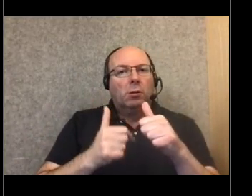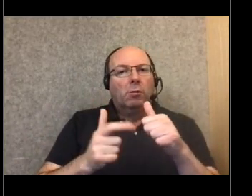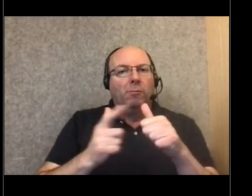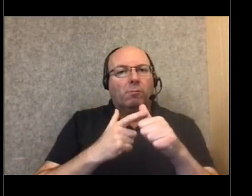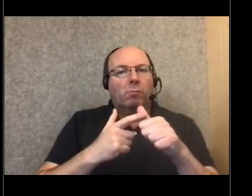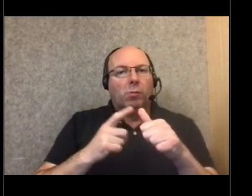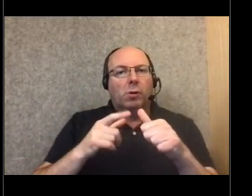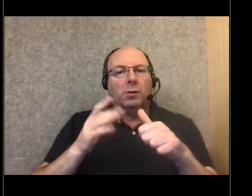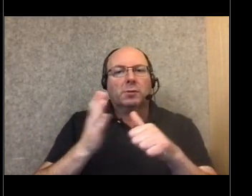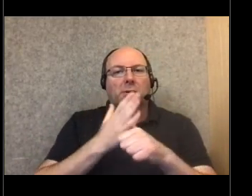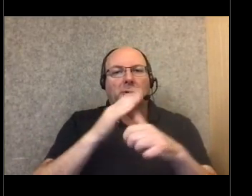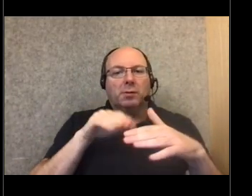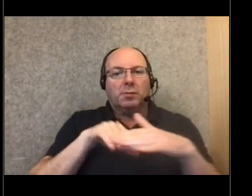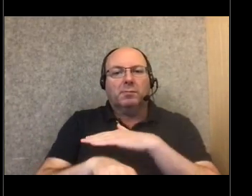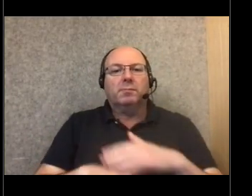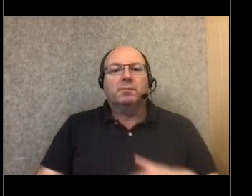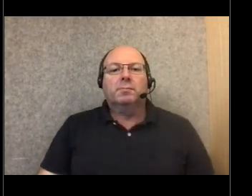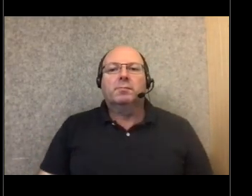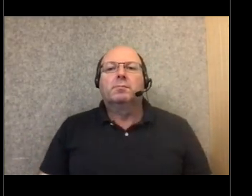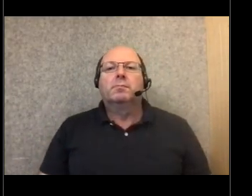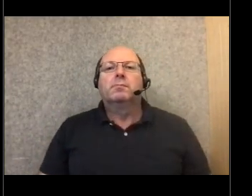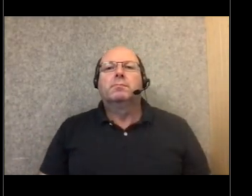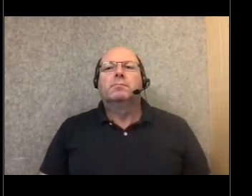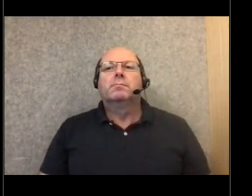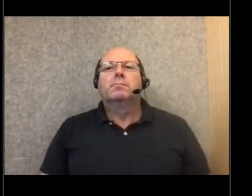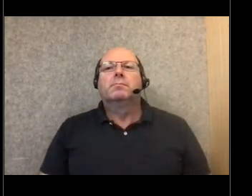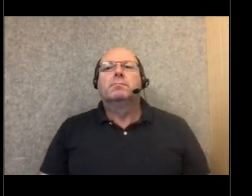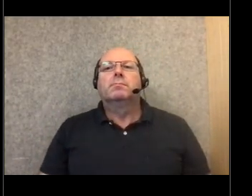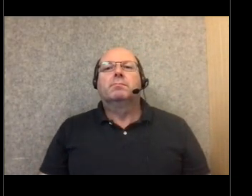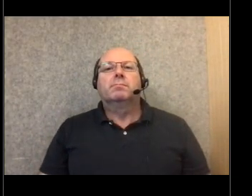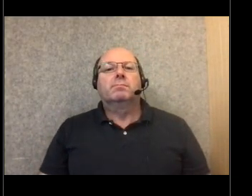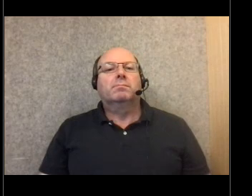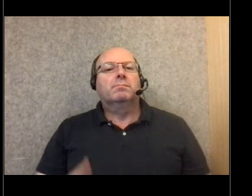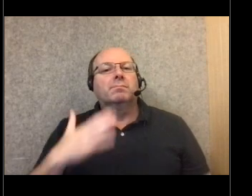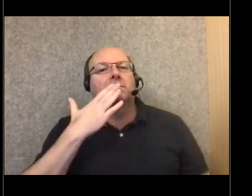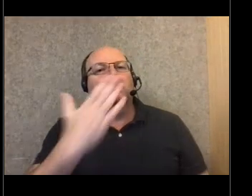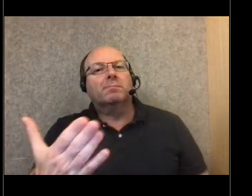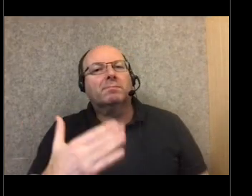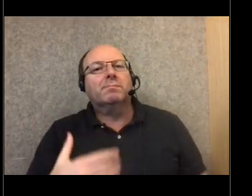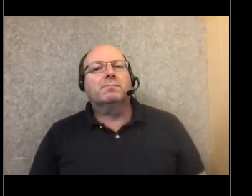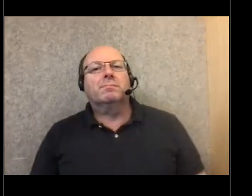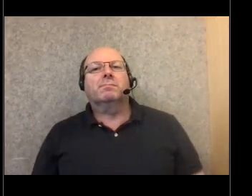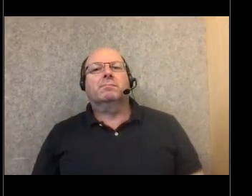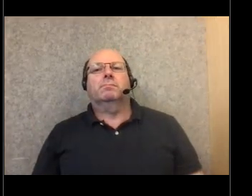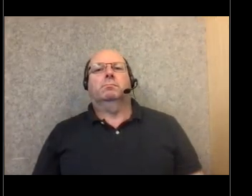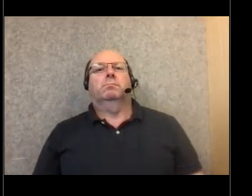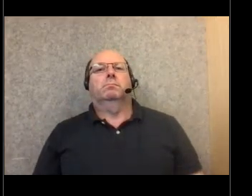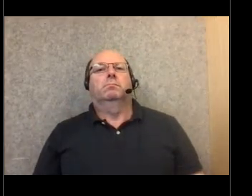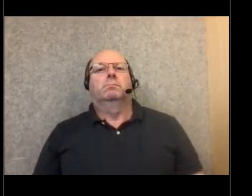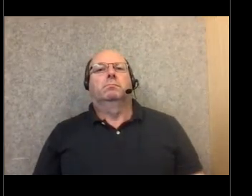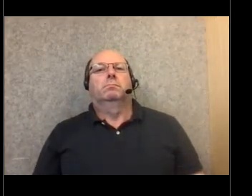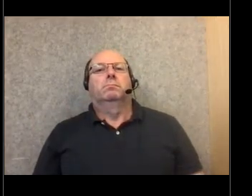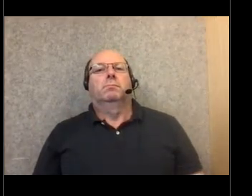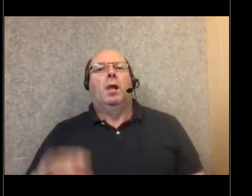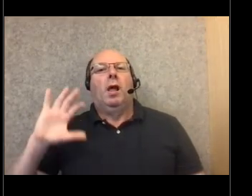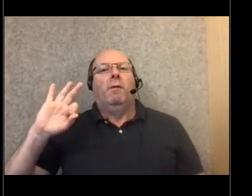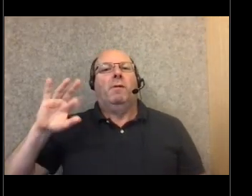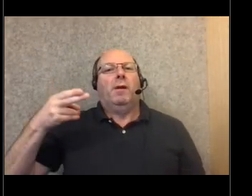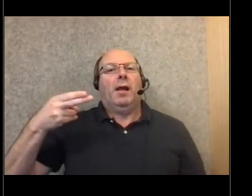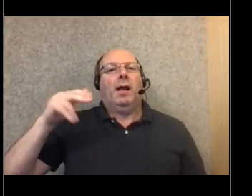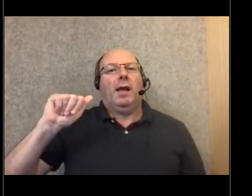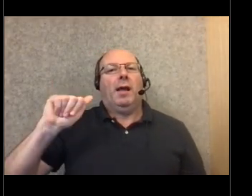Thank you for that, Crystal. The Fair Housing Act requires that